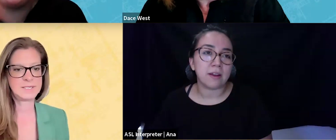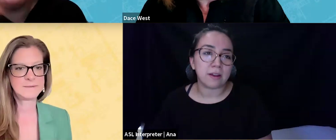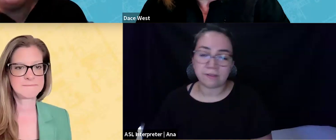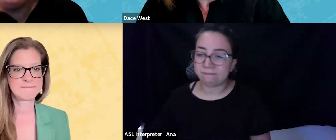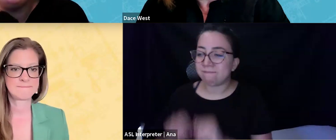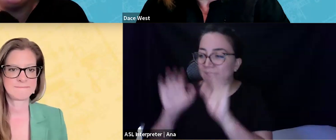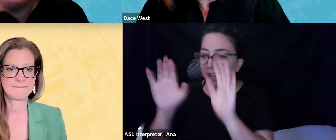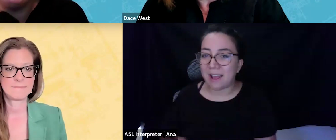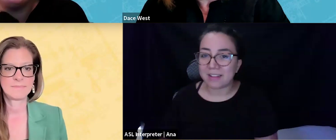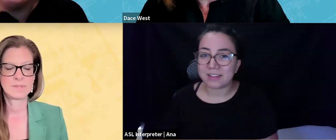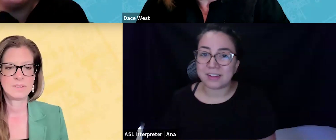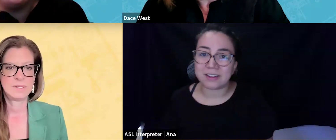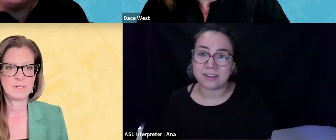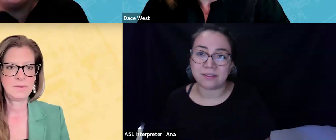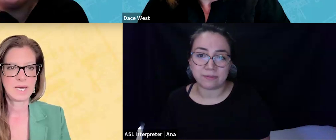Fantastic.